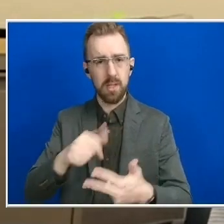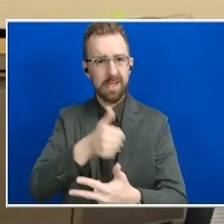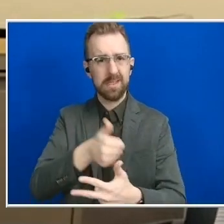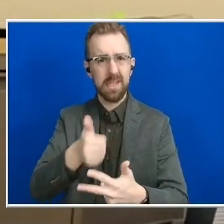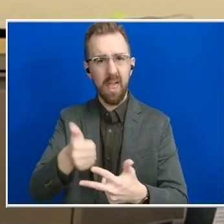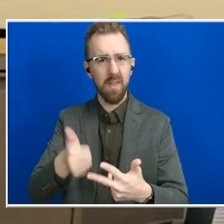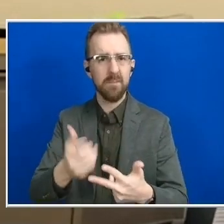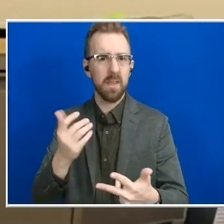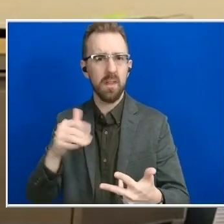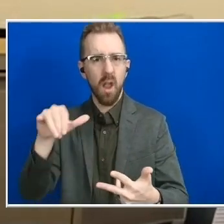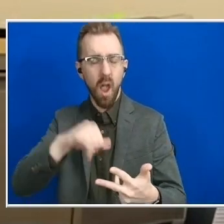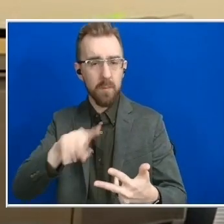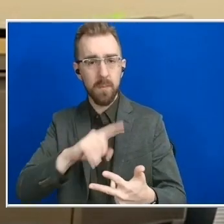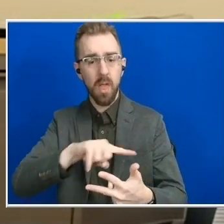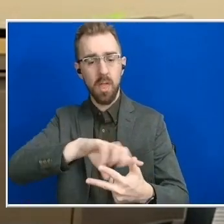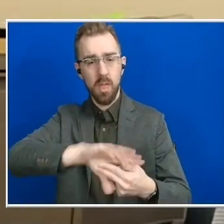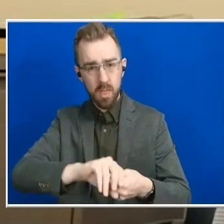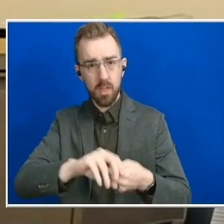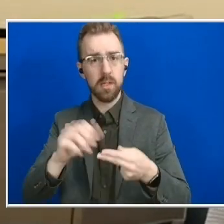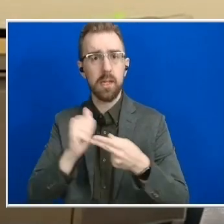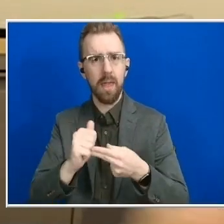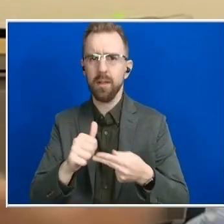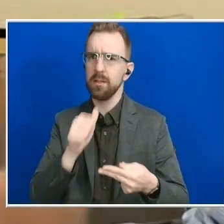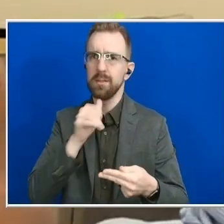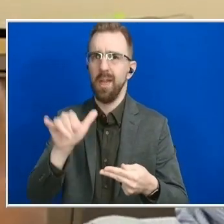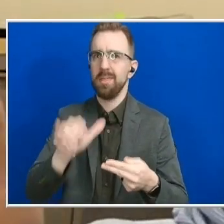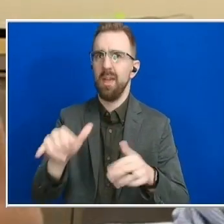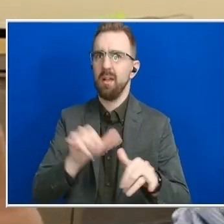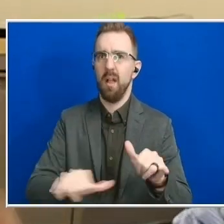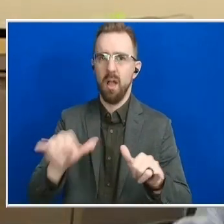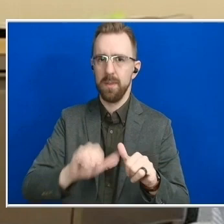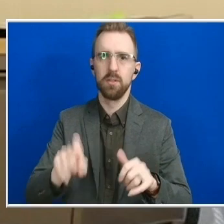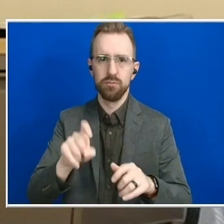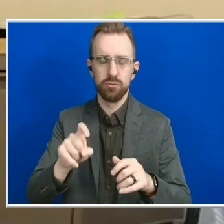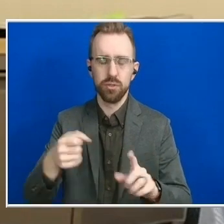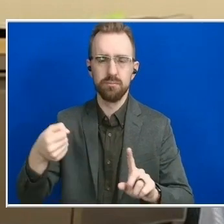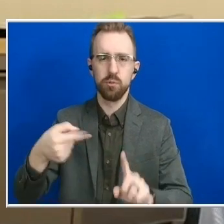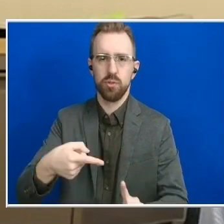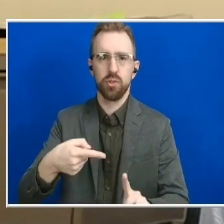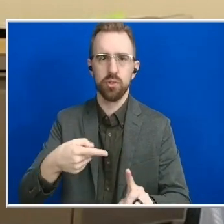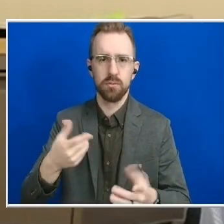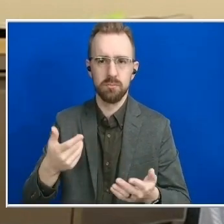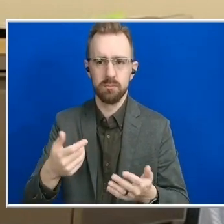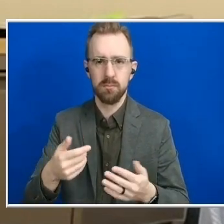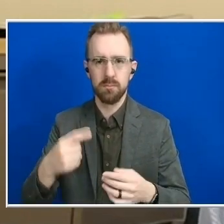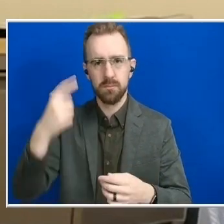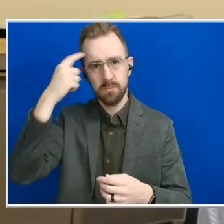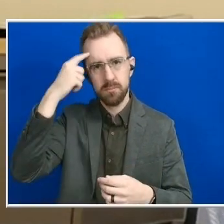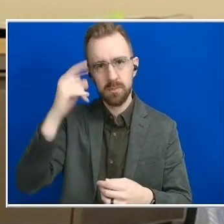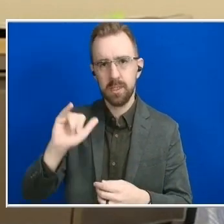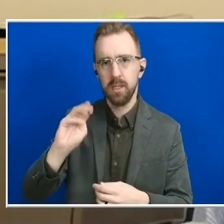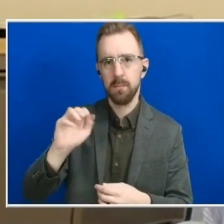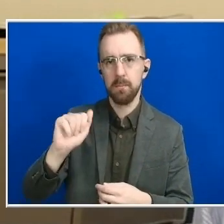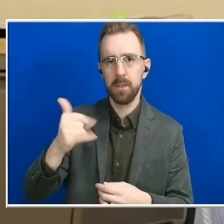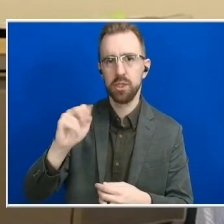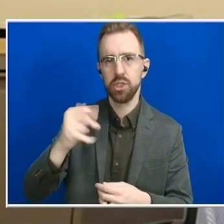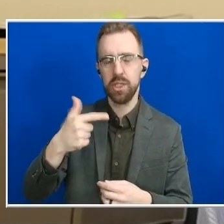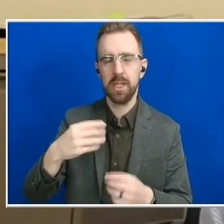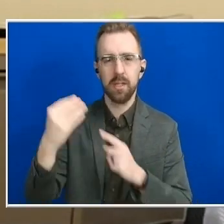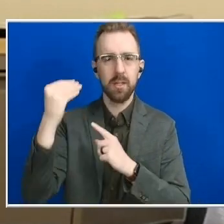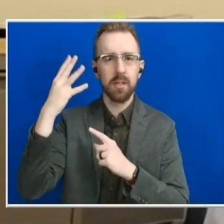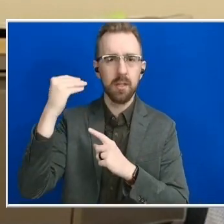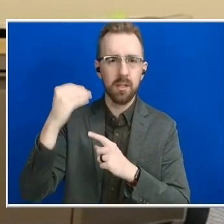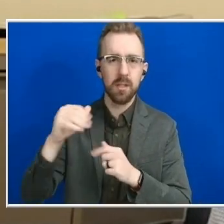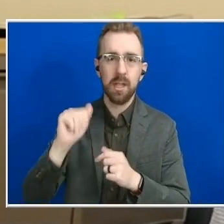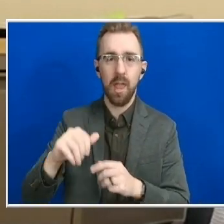to have all 3 together is less common, and that should trigger intracranial imaging, so a picture of your brain, either in the form of a CAT